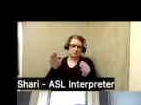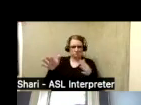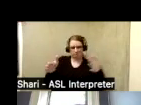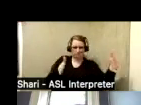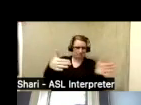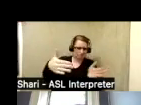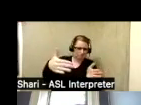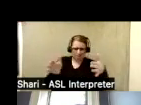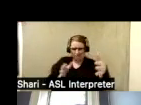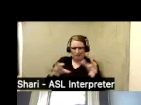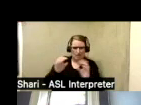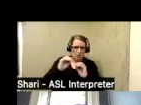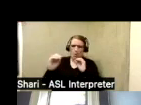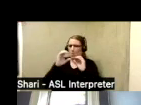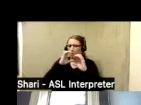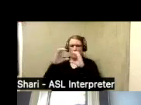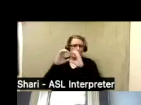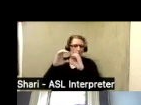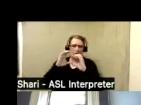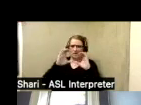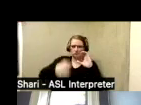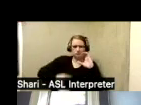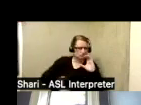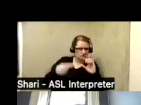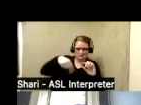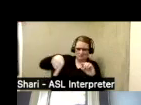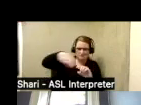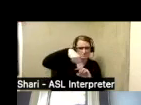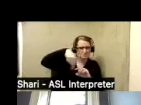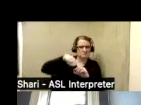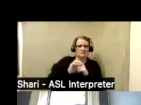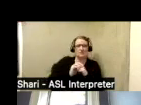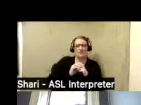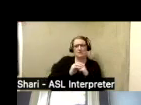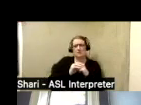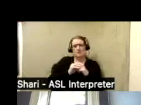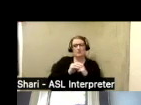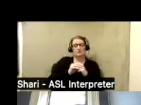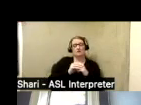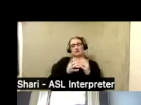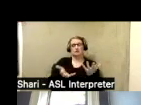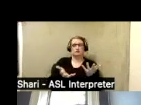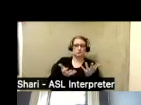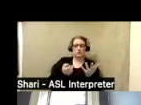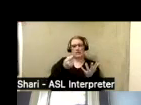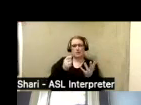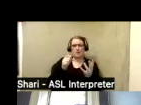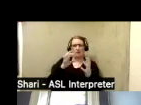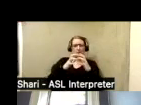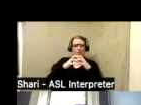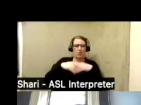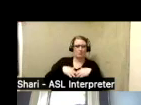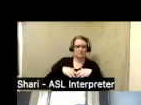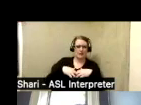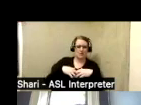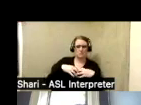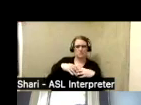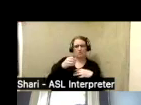no communication with each other. And so there's a kind of breakdown